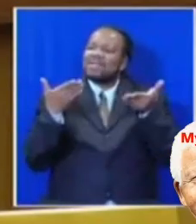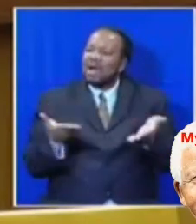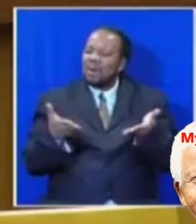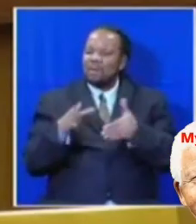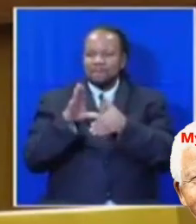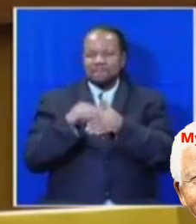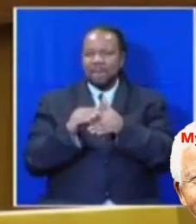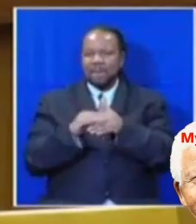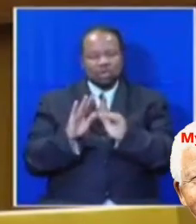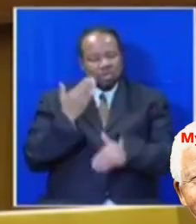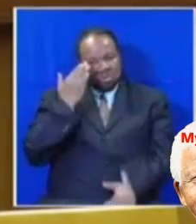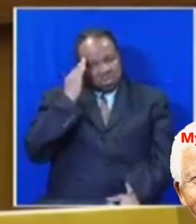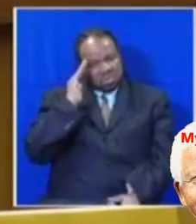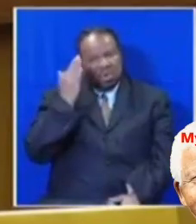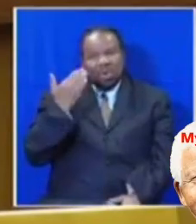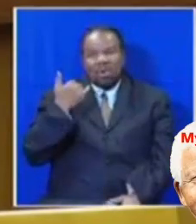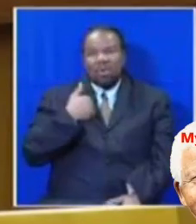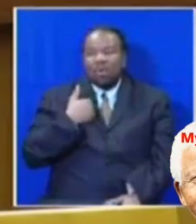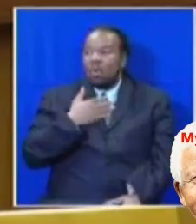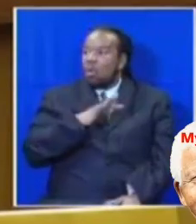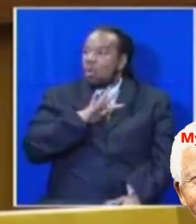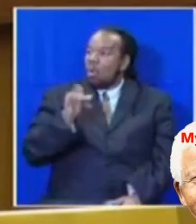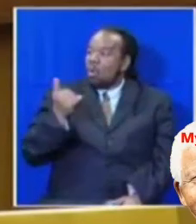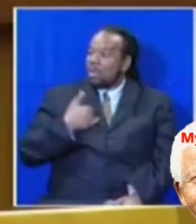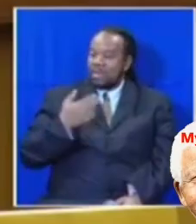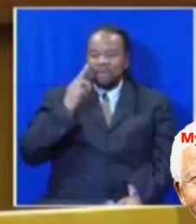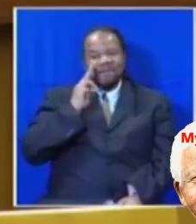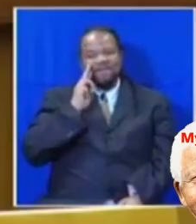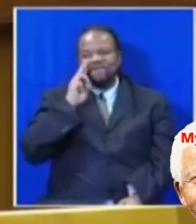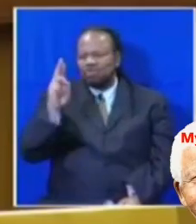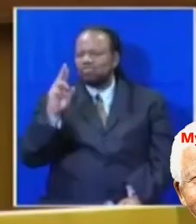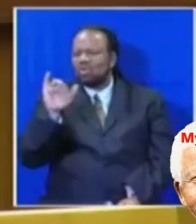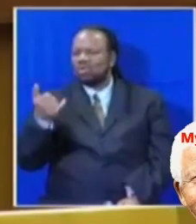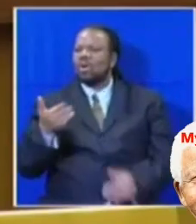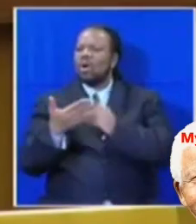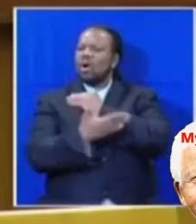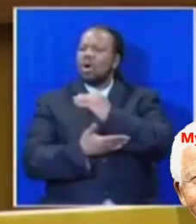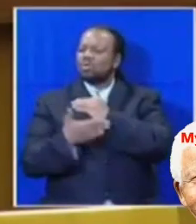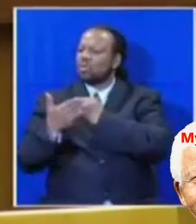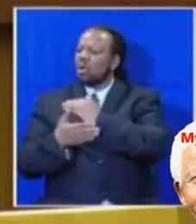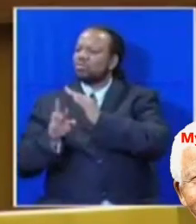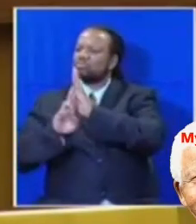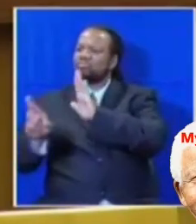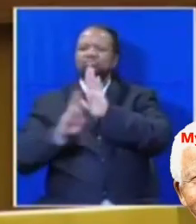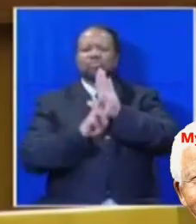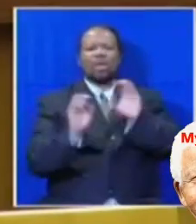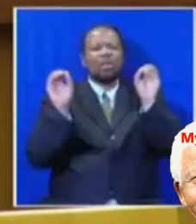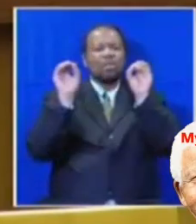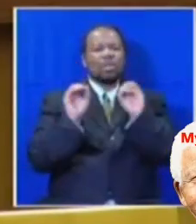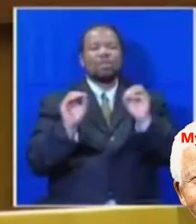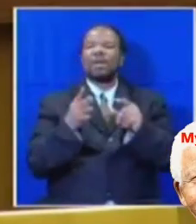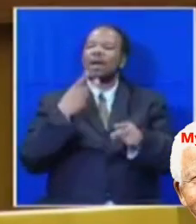finger to even have us have the diplomatic relations that we have with the African continent. And I